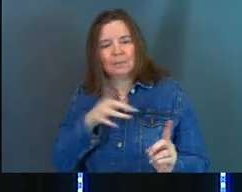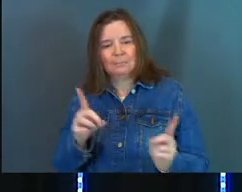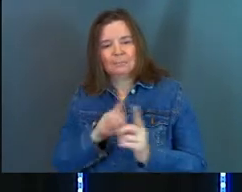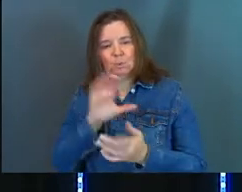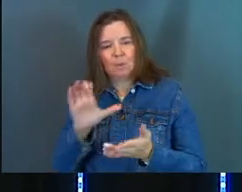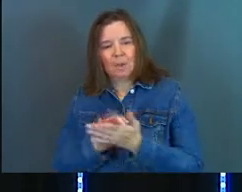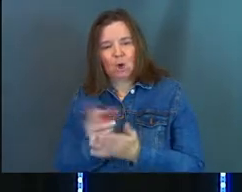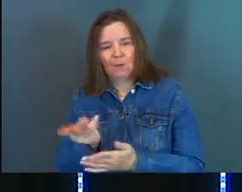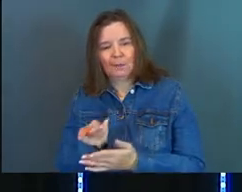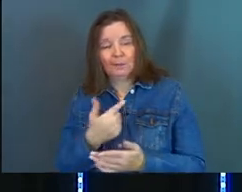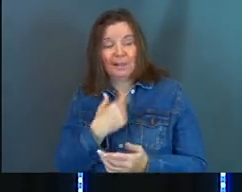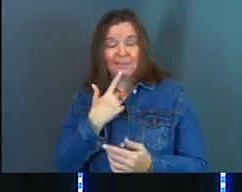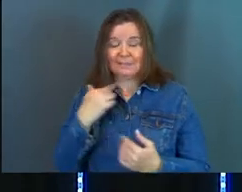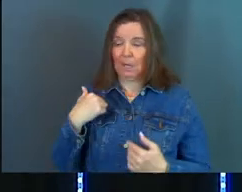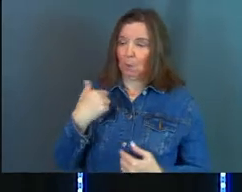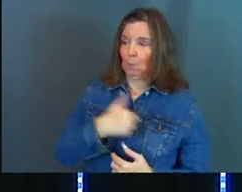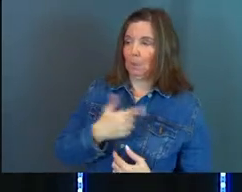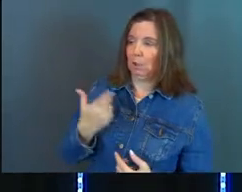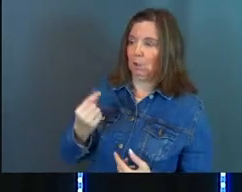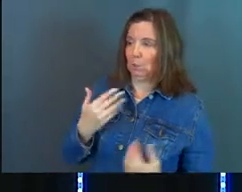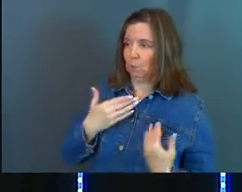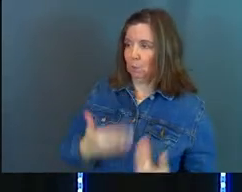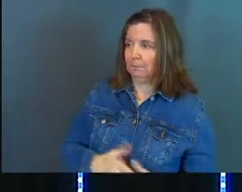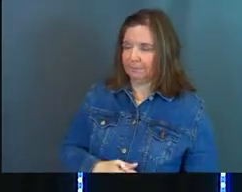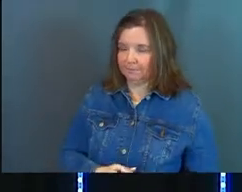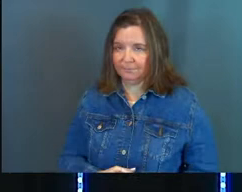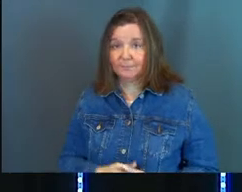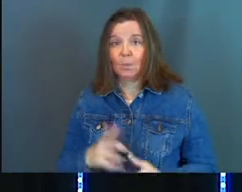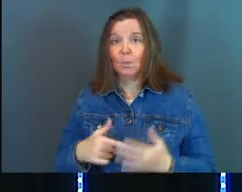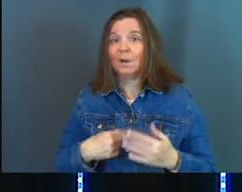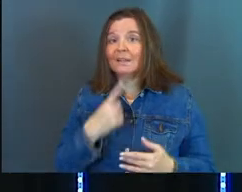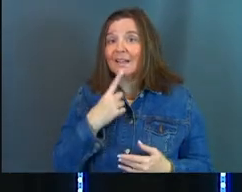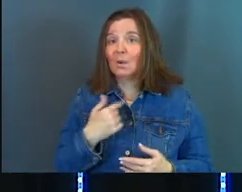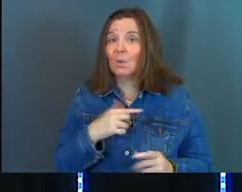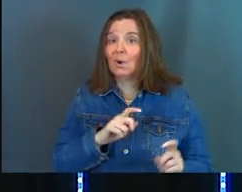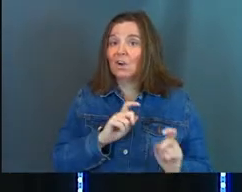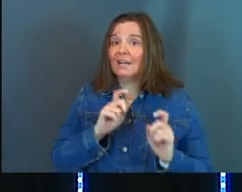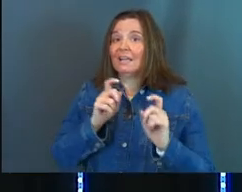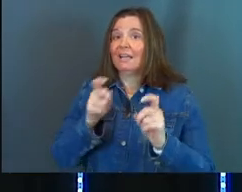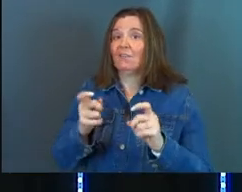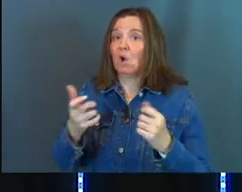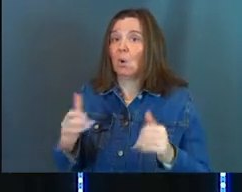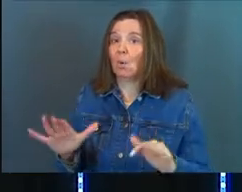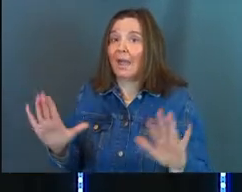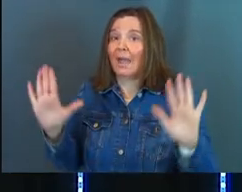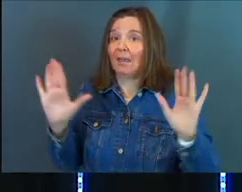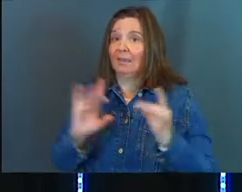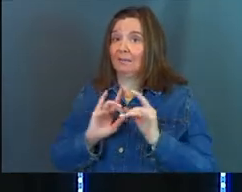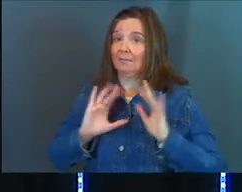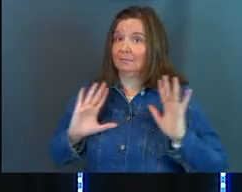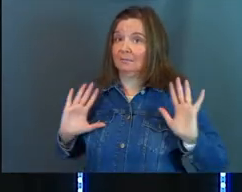married to this man? And they say, we do. And what are they saying? We're giving her away.